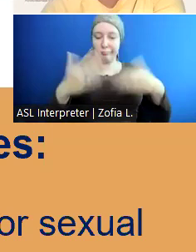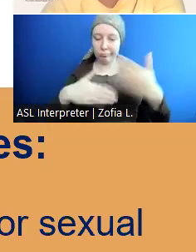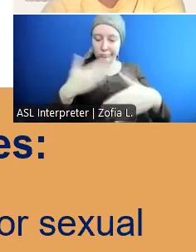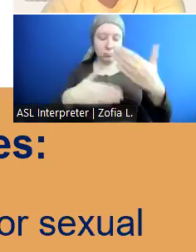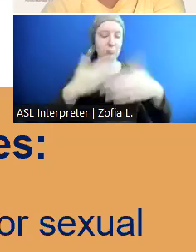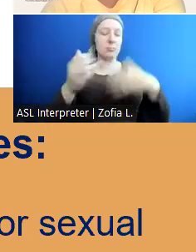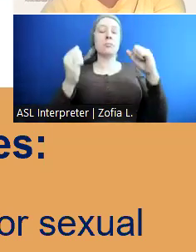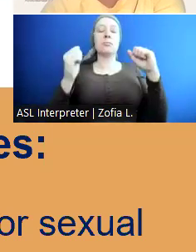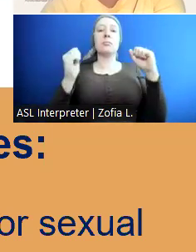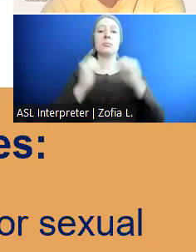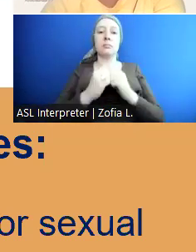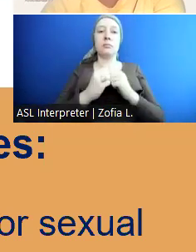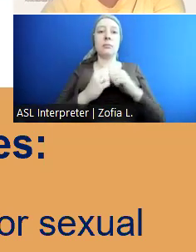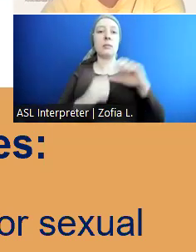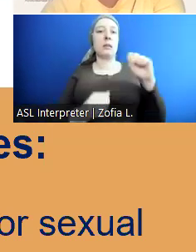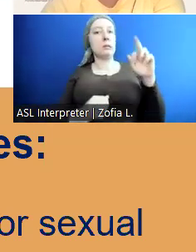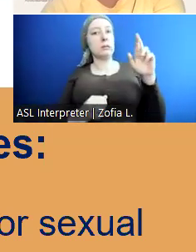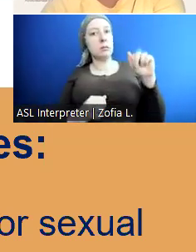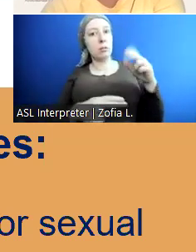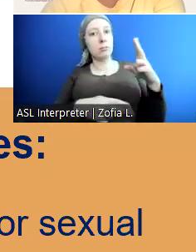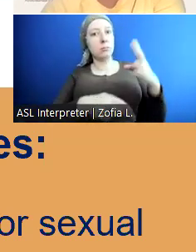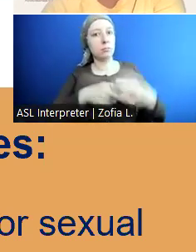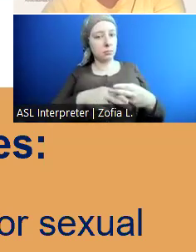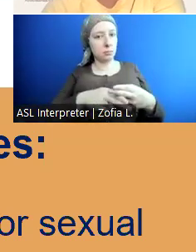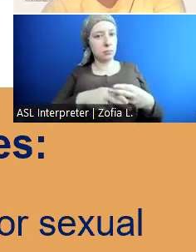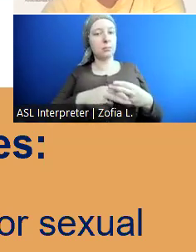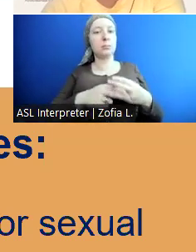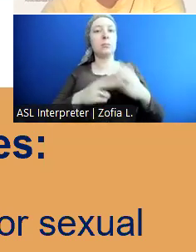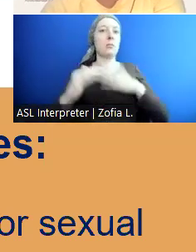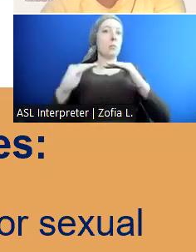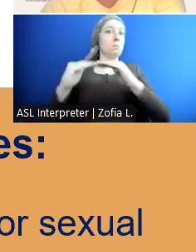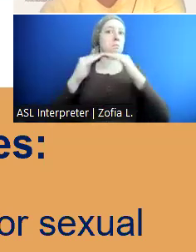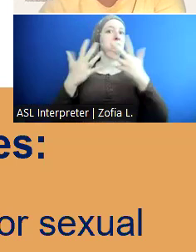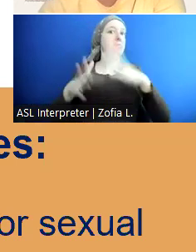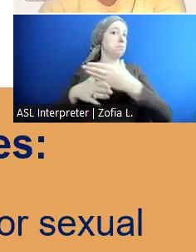with what I think Sarah, you know, mentioned and what my colleagues have shared.